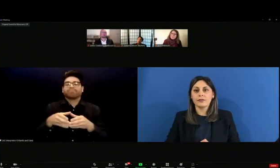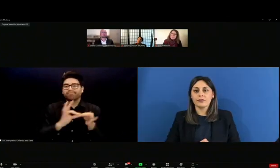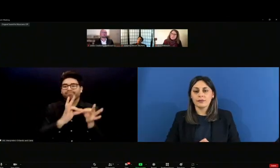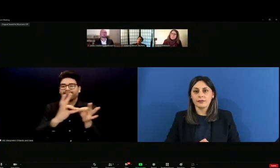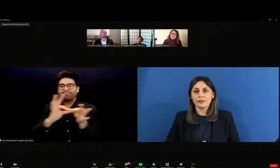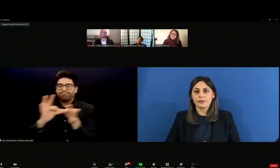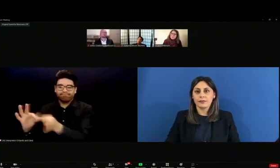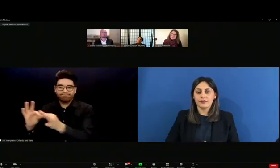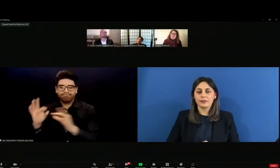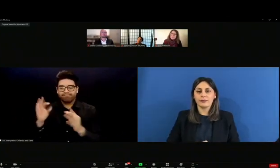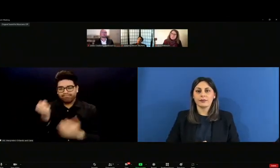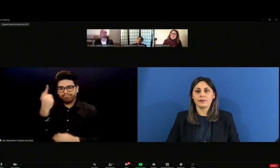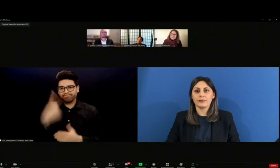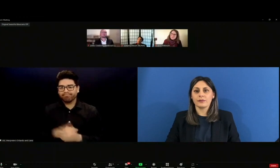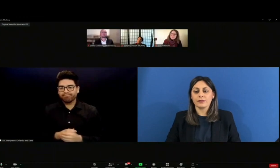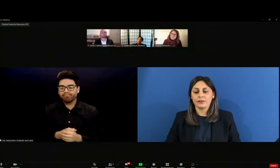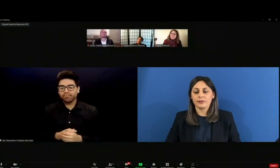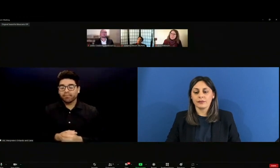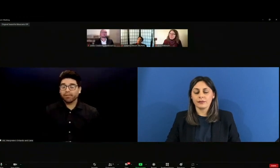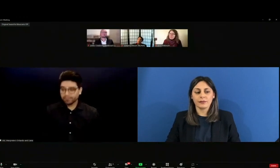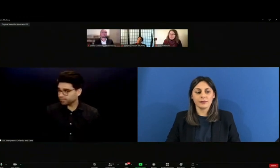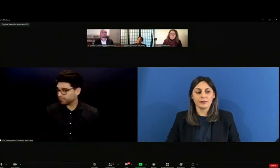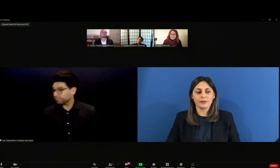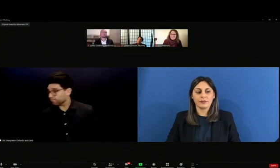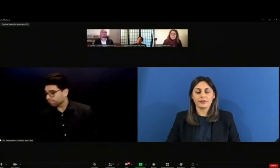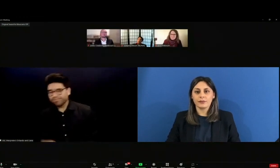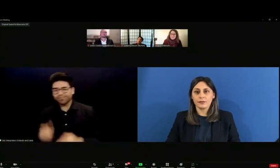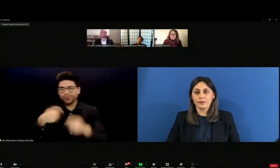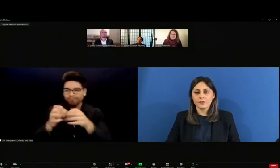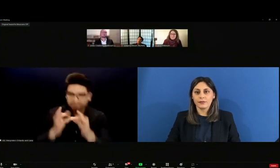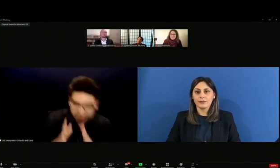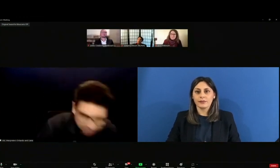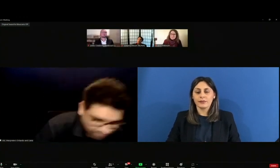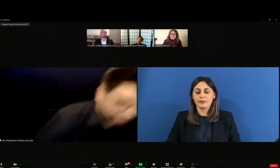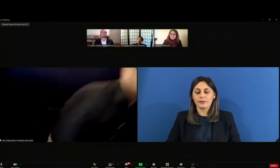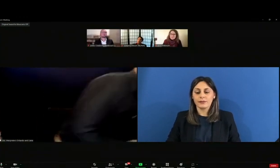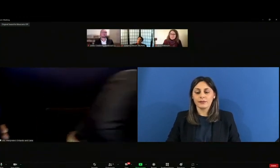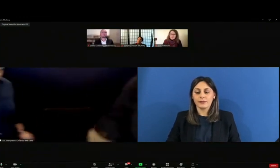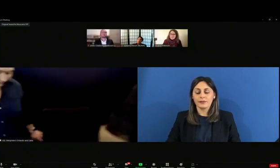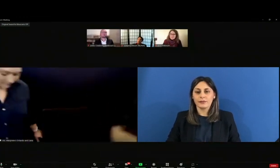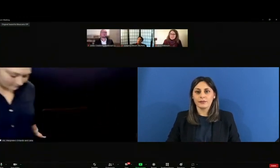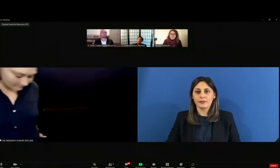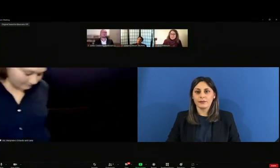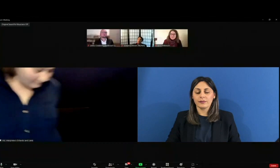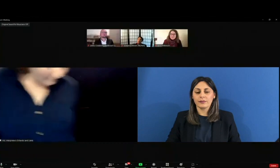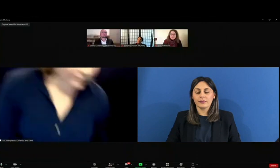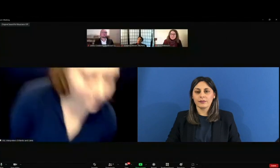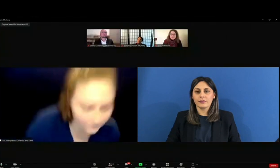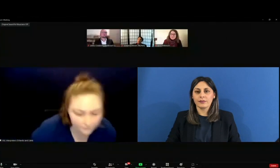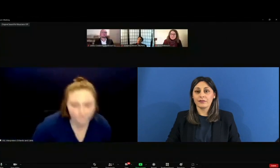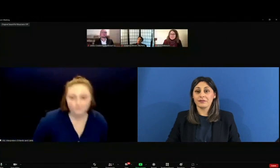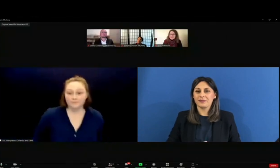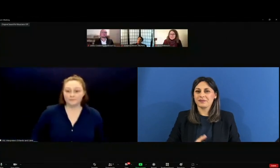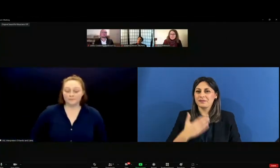Thank you. We now go to the final member of the committee, and that is Dr.